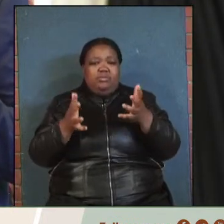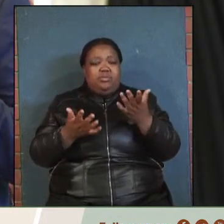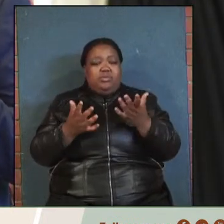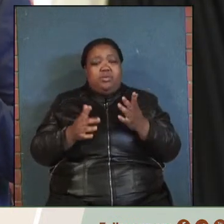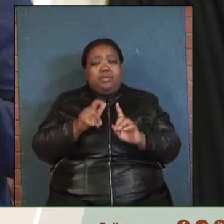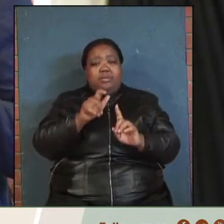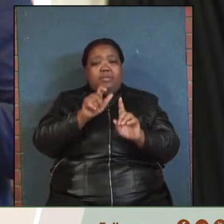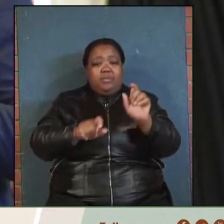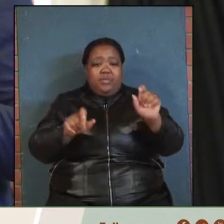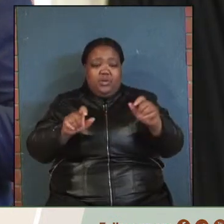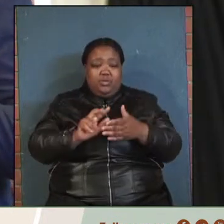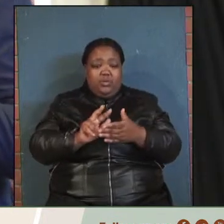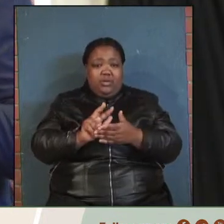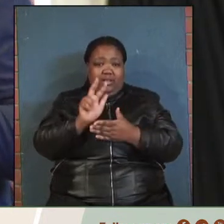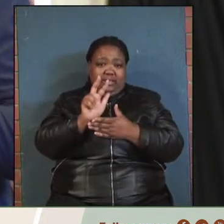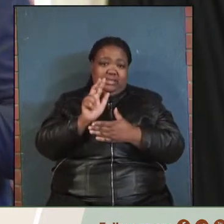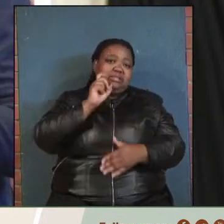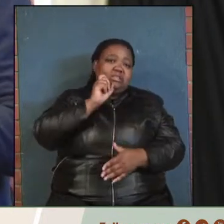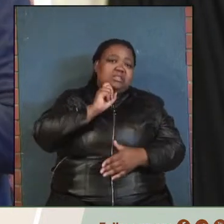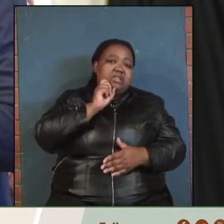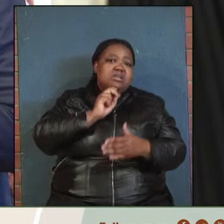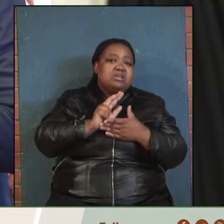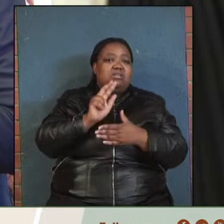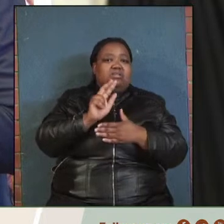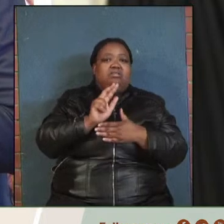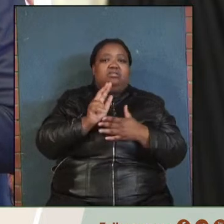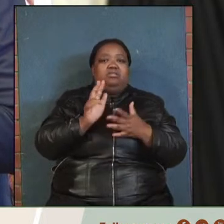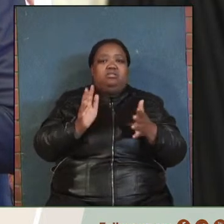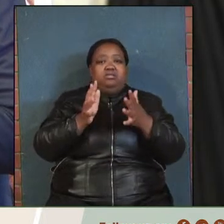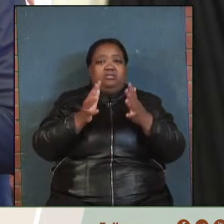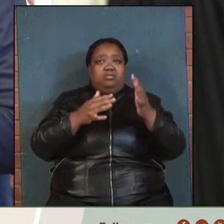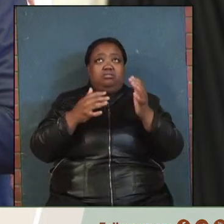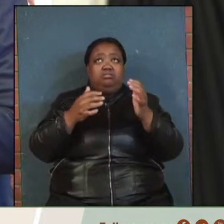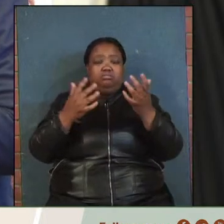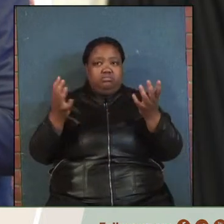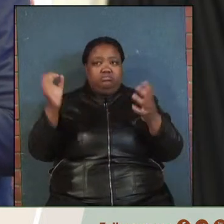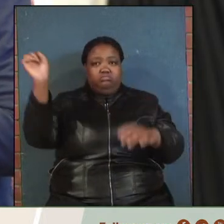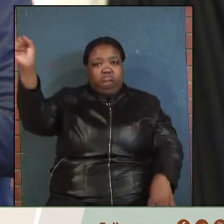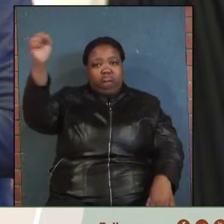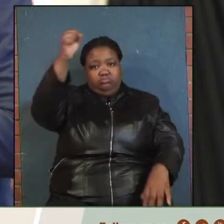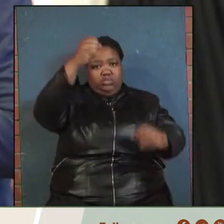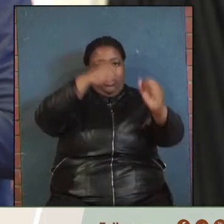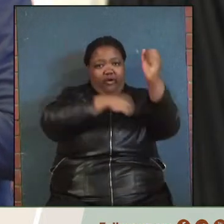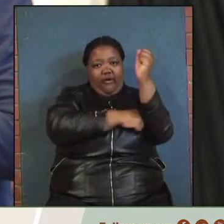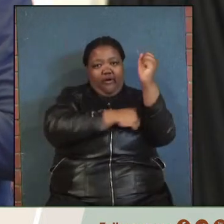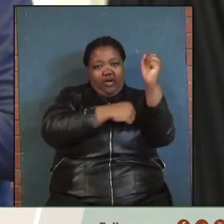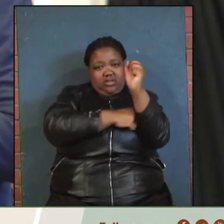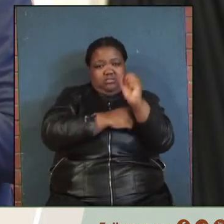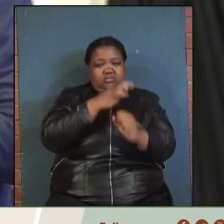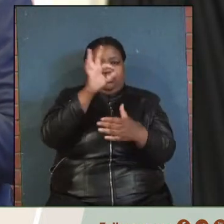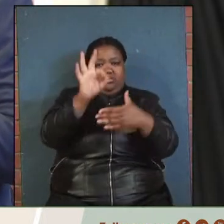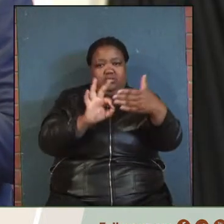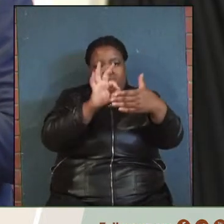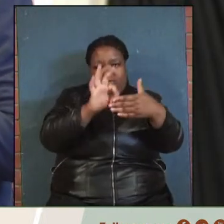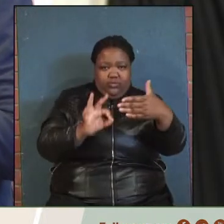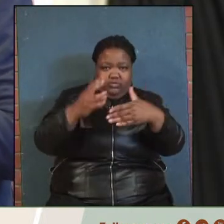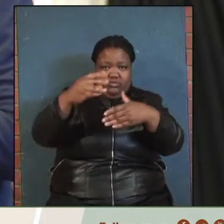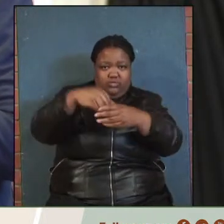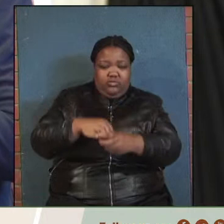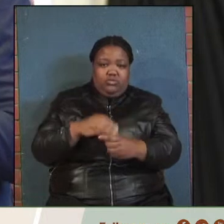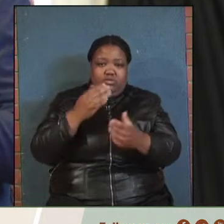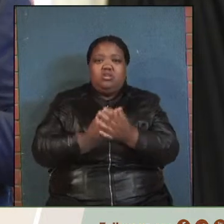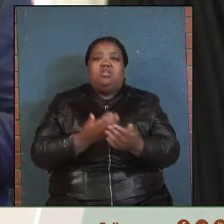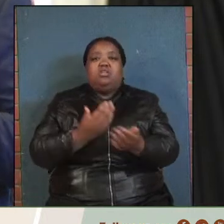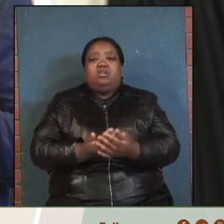above can stand and be voted into office. We also have made an allowance as